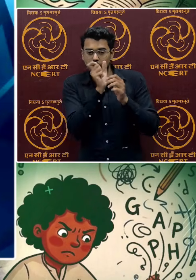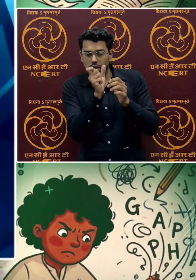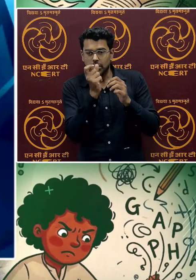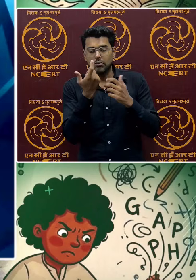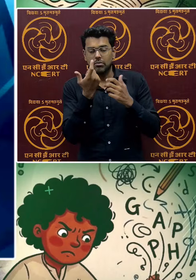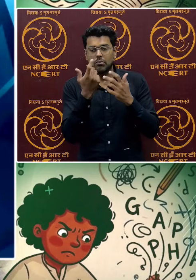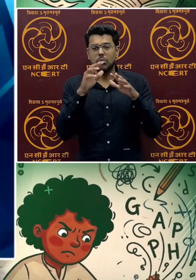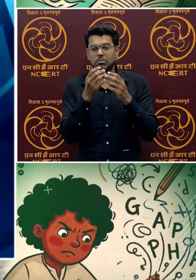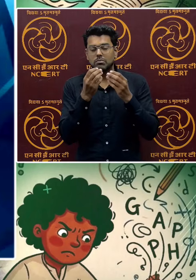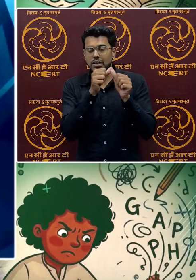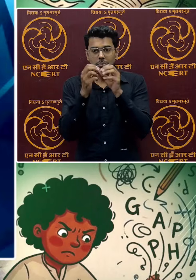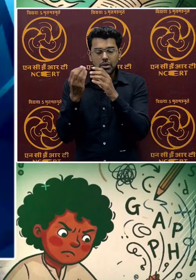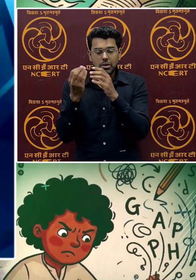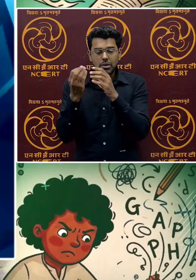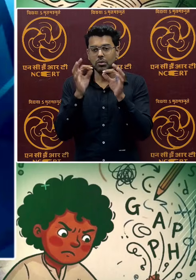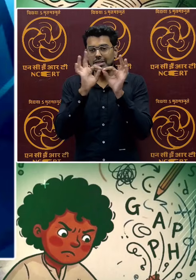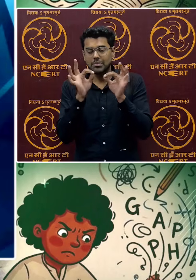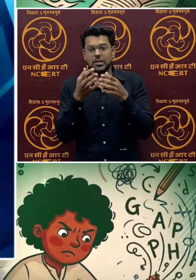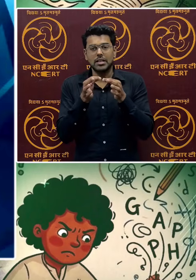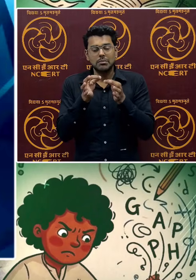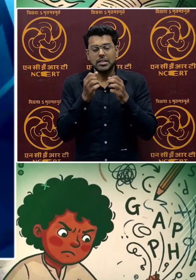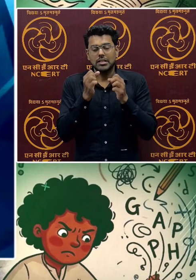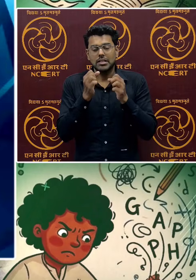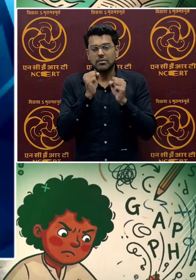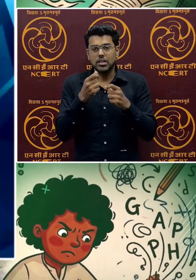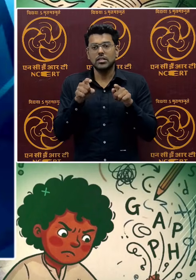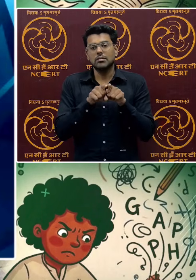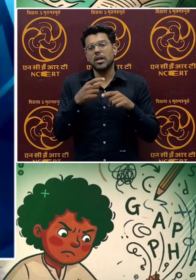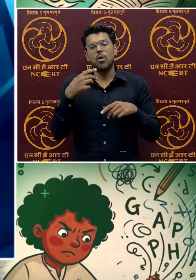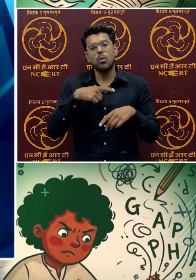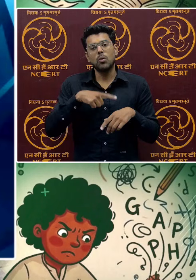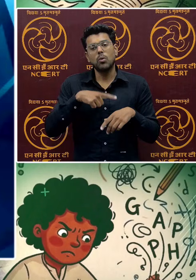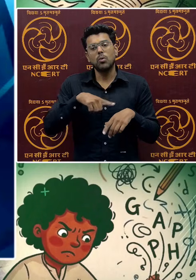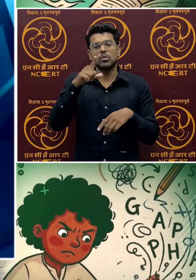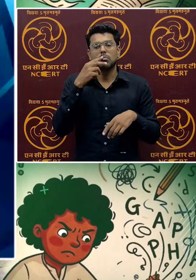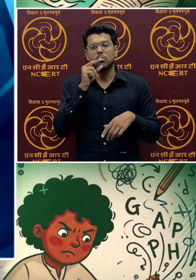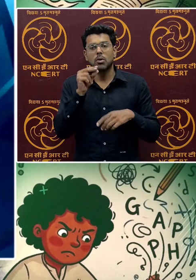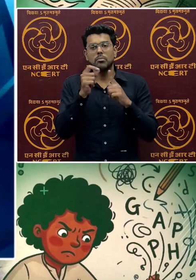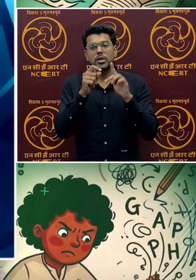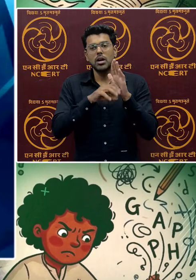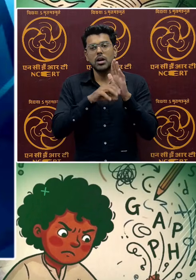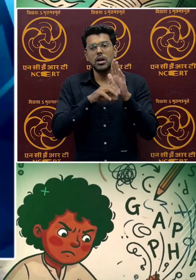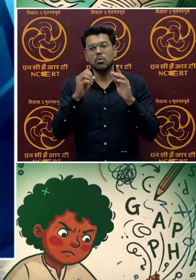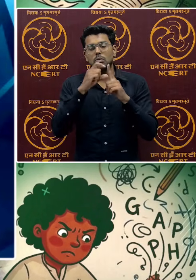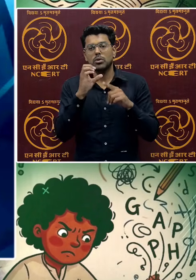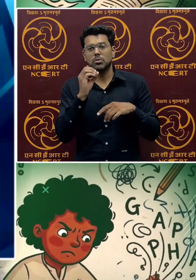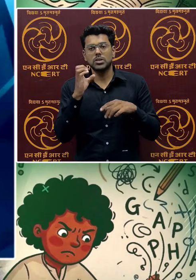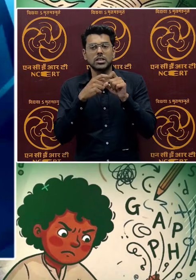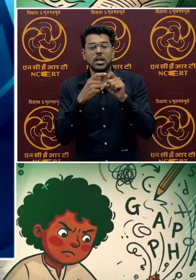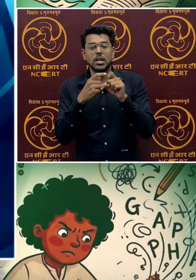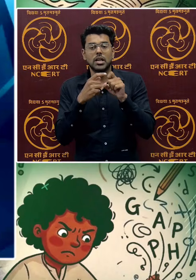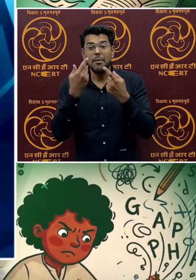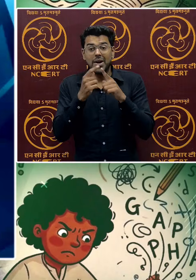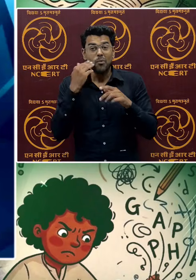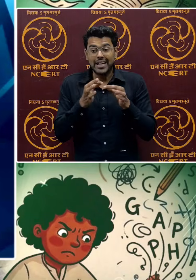the word or syllabify the word, the child will always read PRODUCT. But when remediation happens,